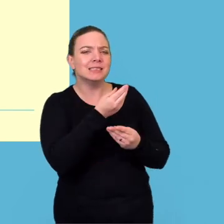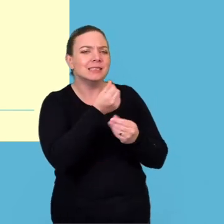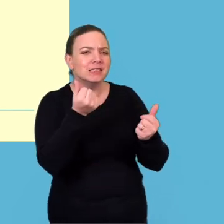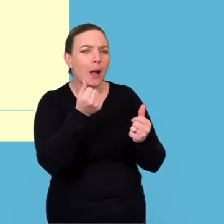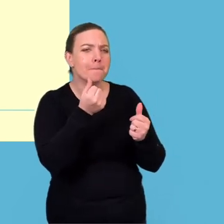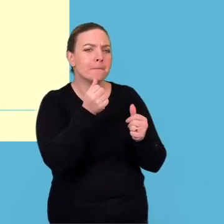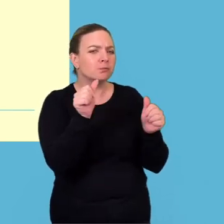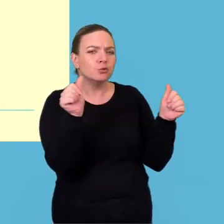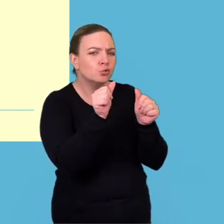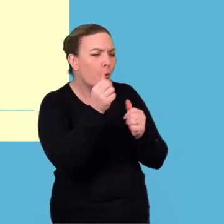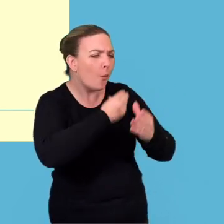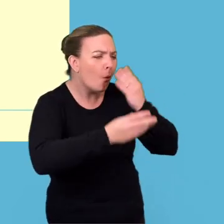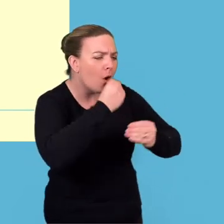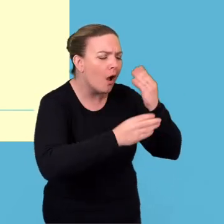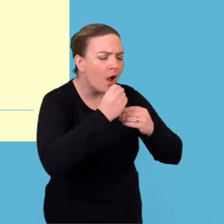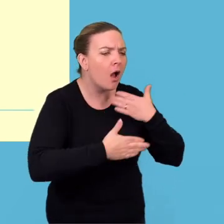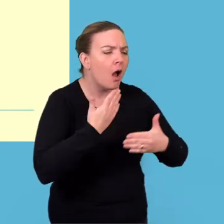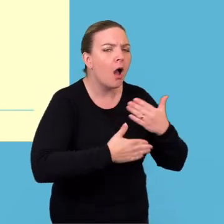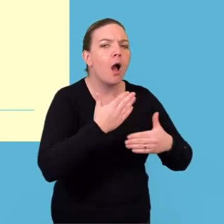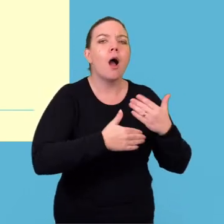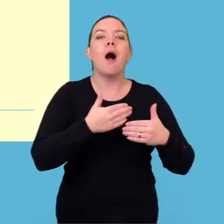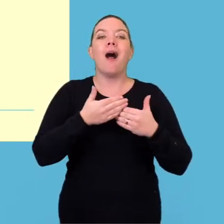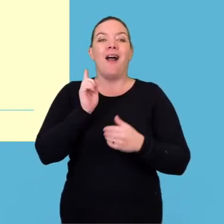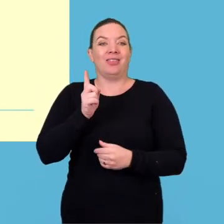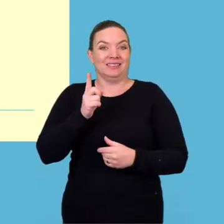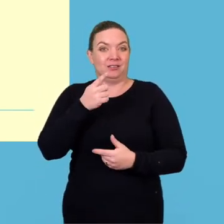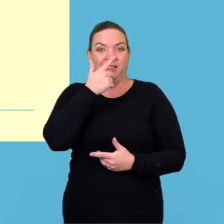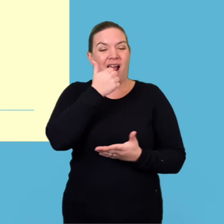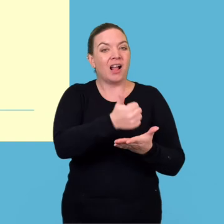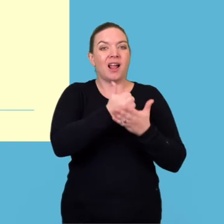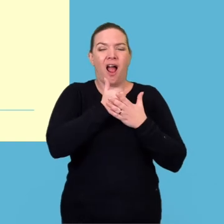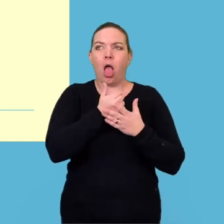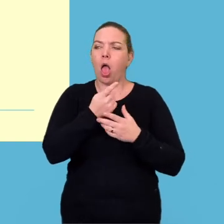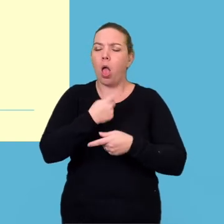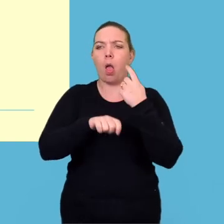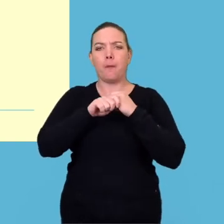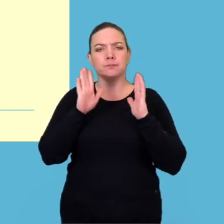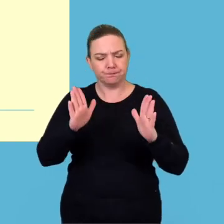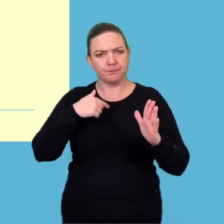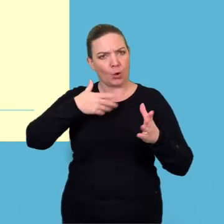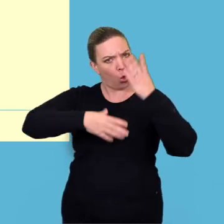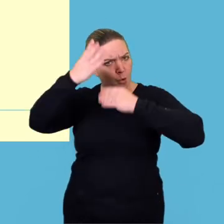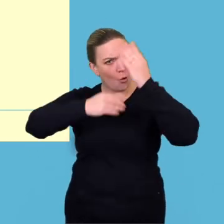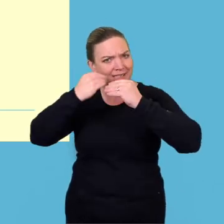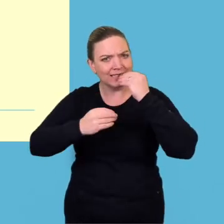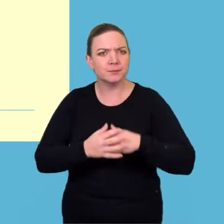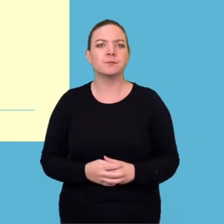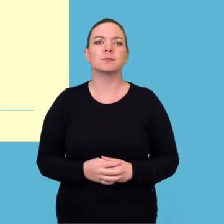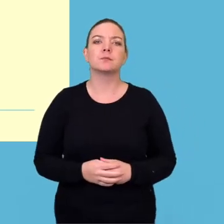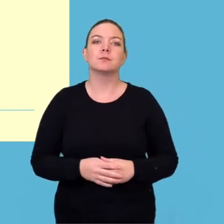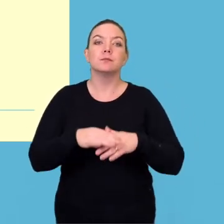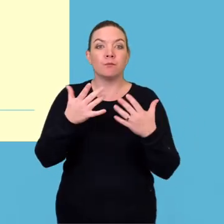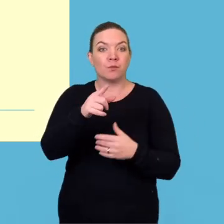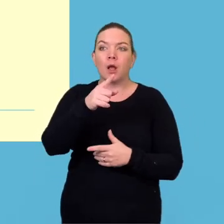talking about finding some tasters to get you going. And there are lots of things which can get you into that learning mindset. You might develop your